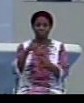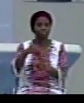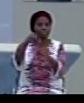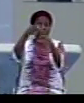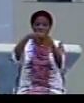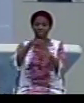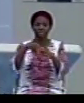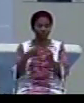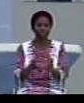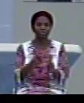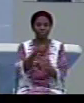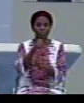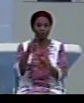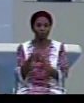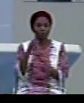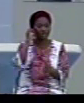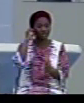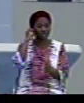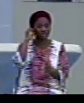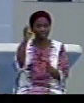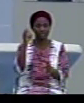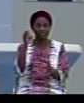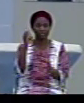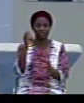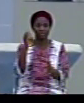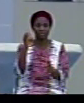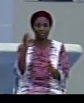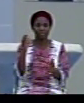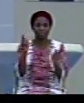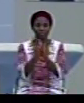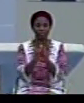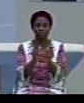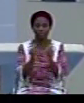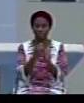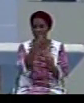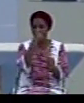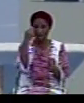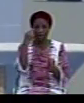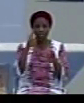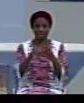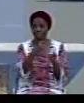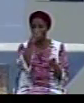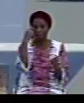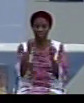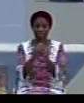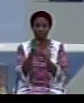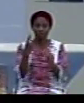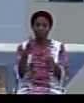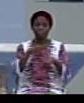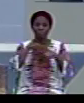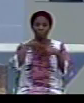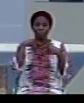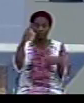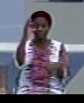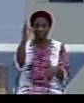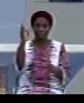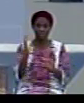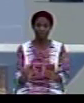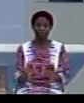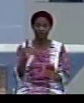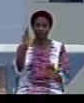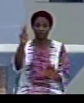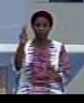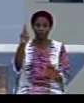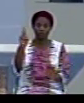eye-to-eye contact with the Father and the Lord during his preaching, and then the fire of God came out from the eyes